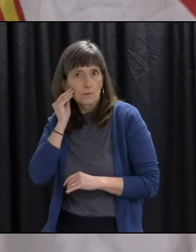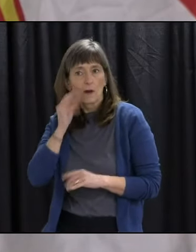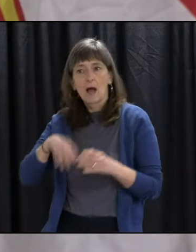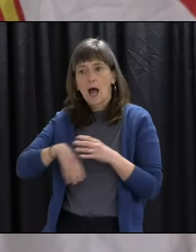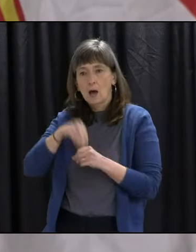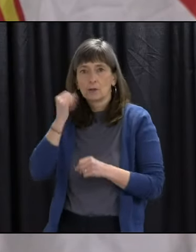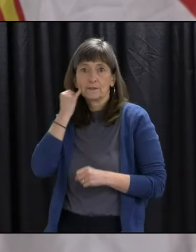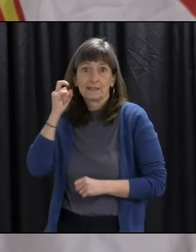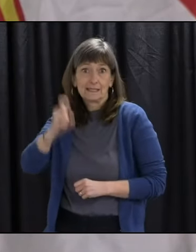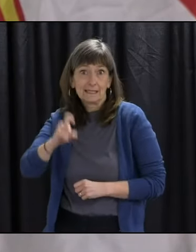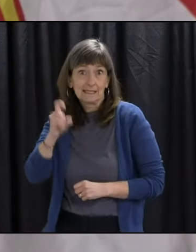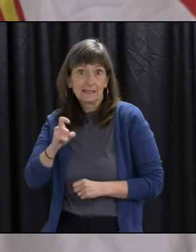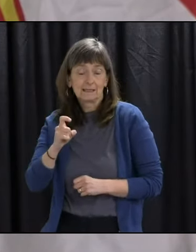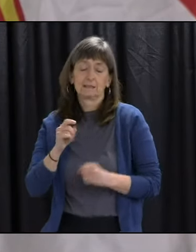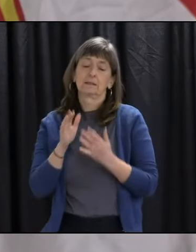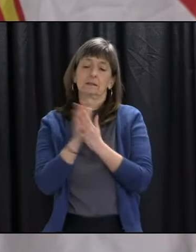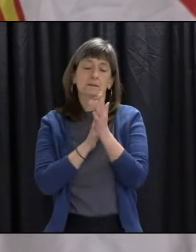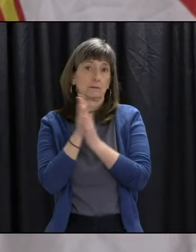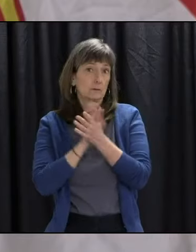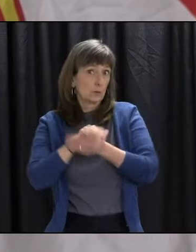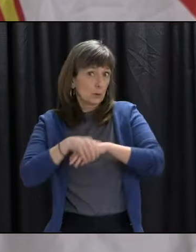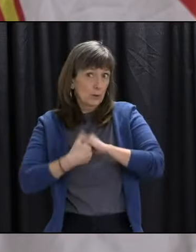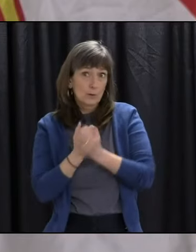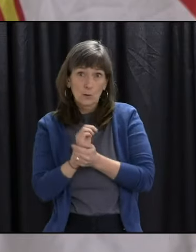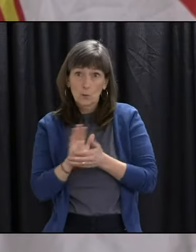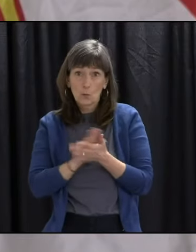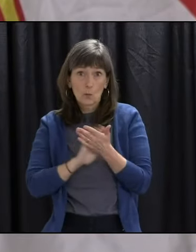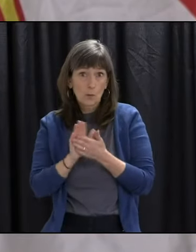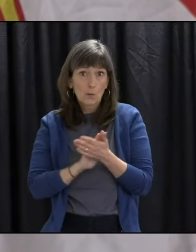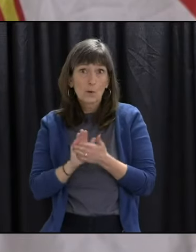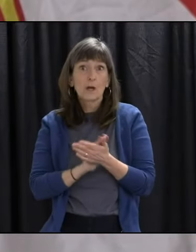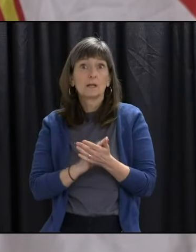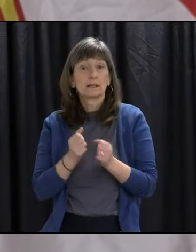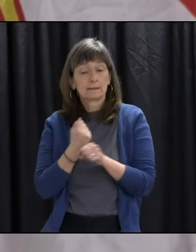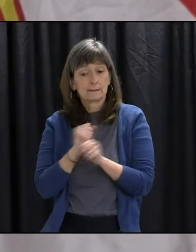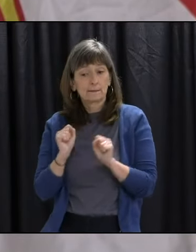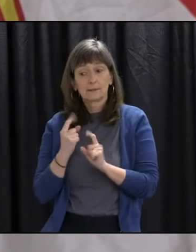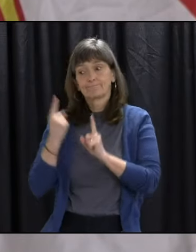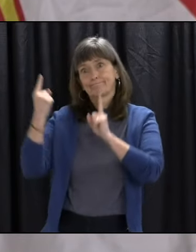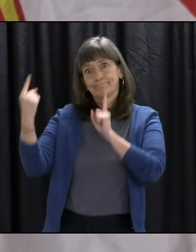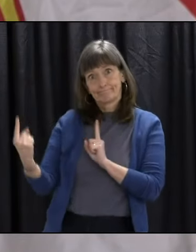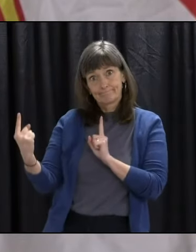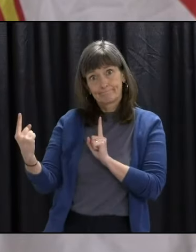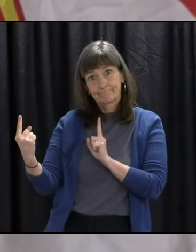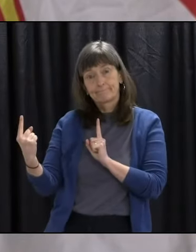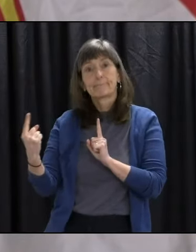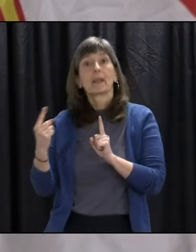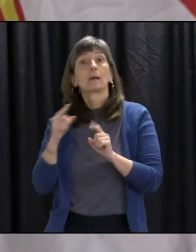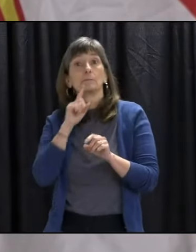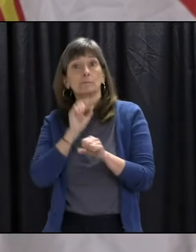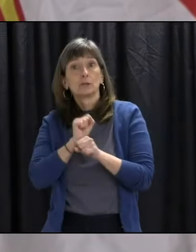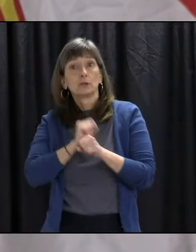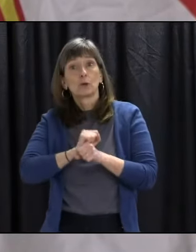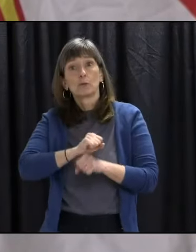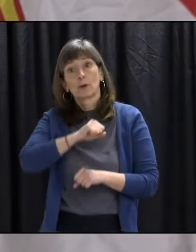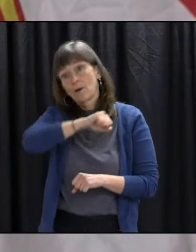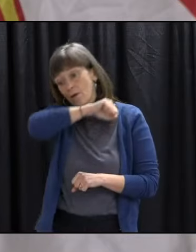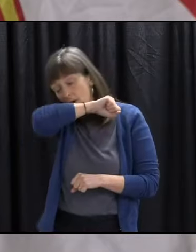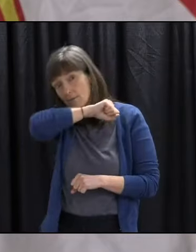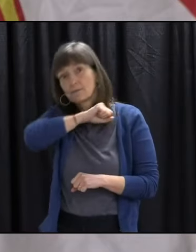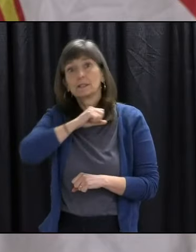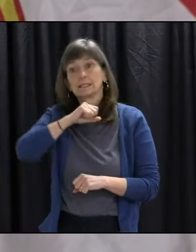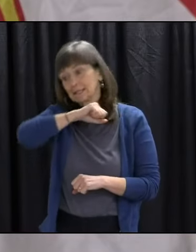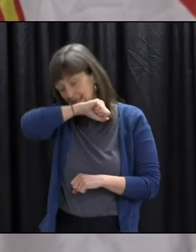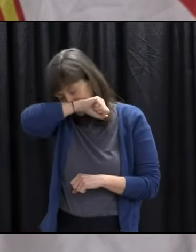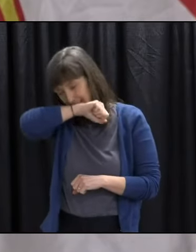well, practice safe social and physical distancing, and proper cough and sneeze etiquette.